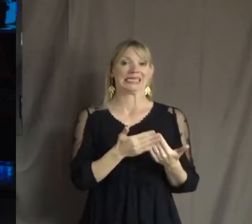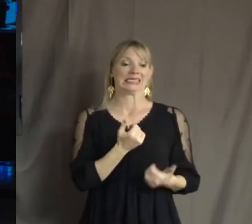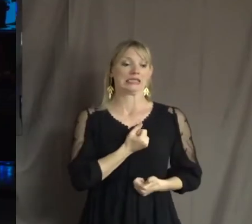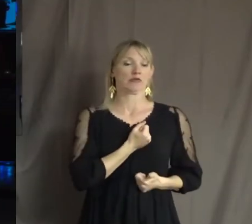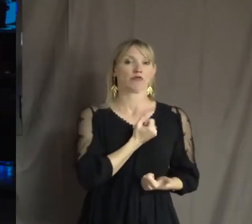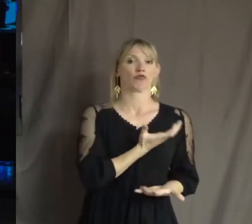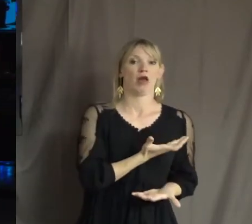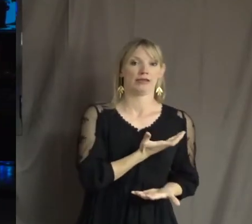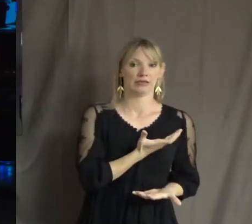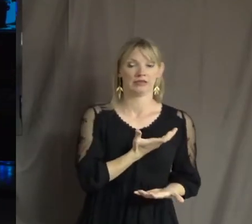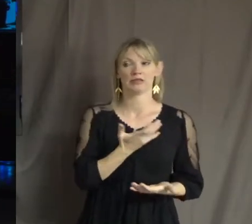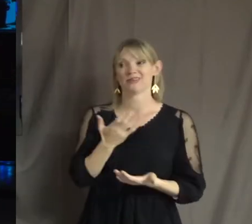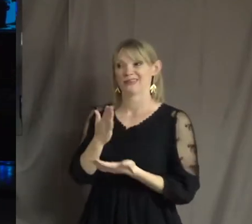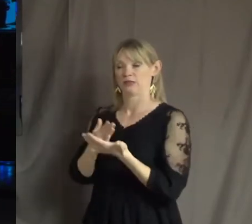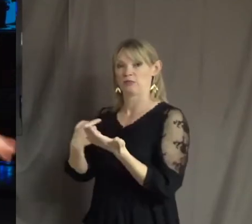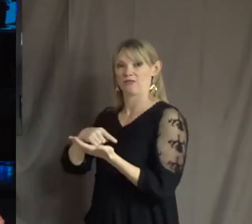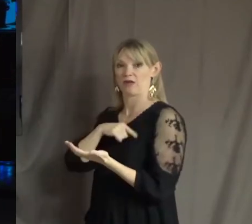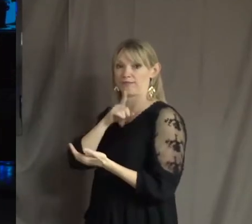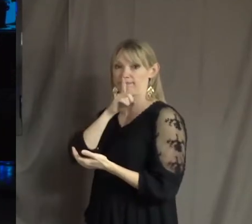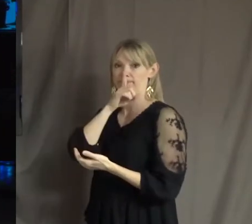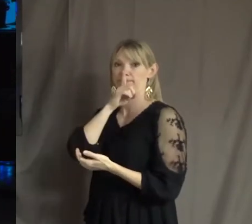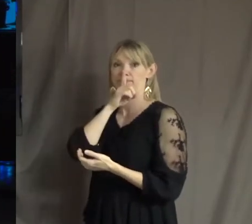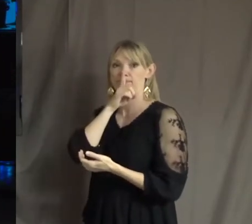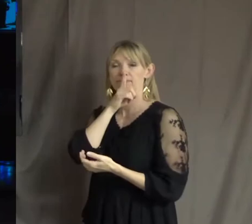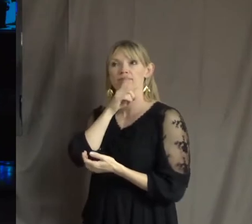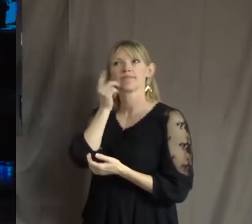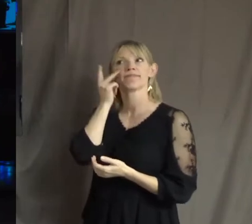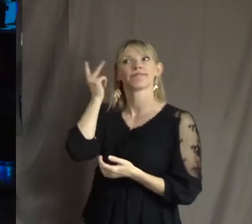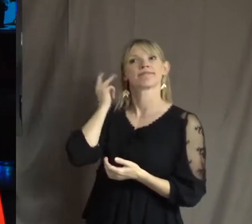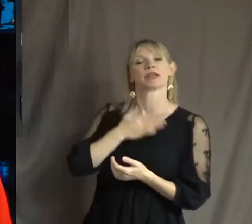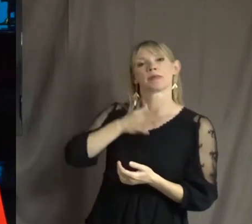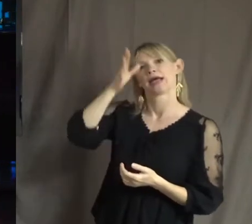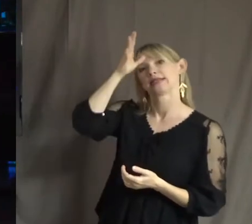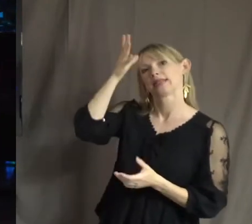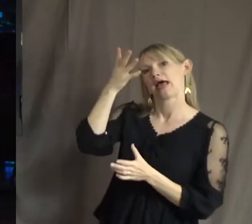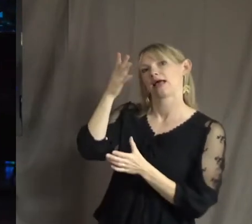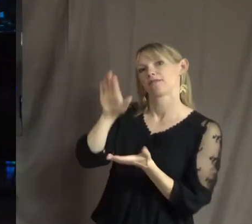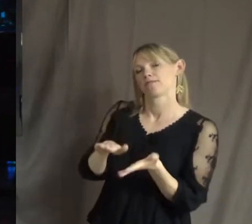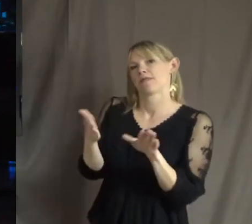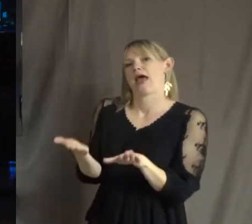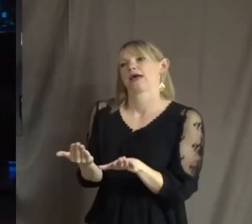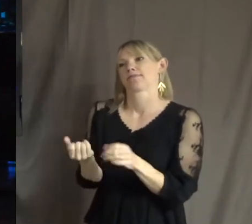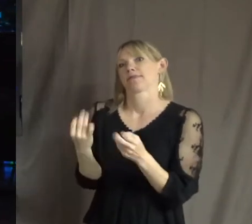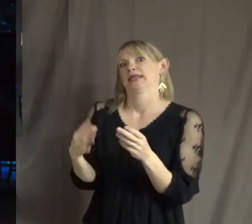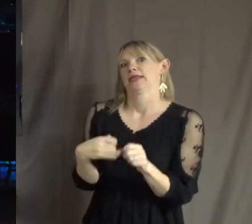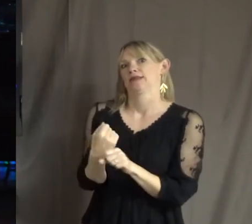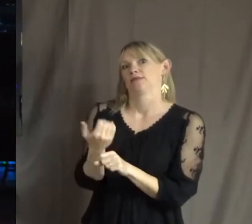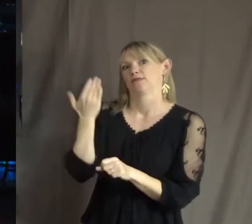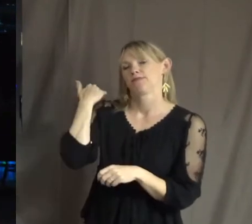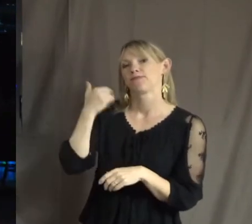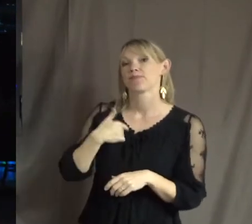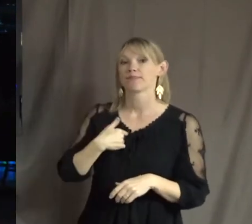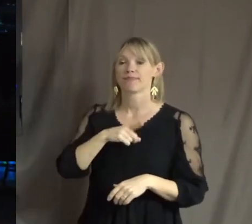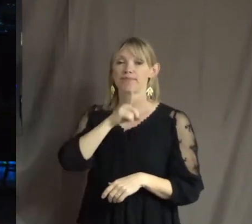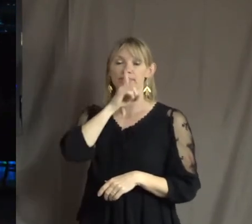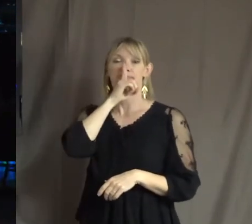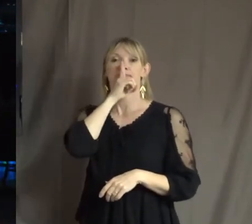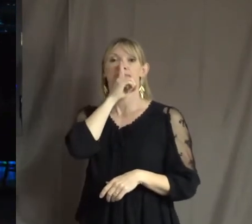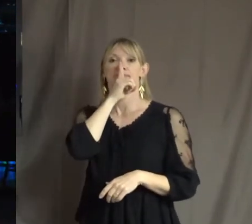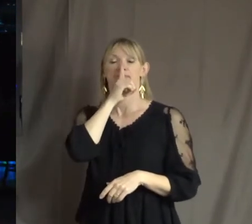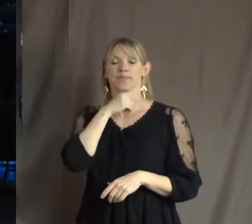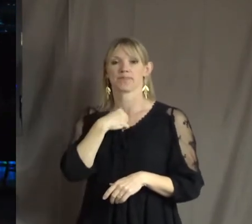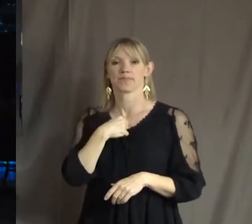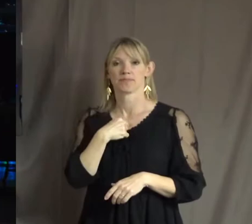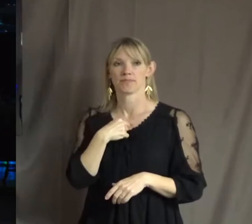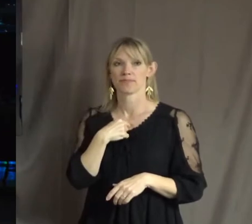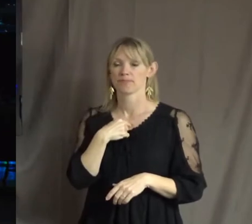quiet. I remember so many years ago when my dad passed, I went quiet.